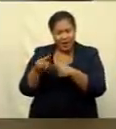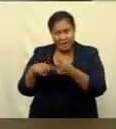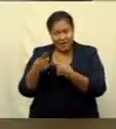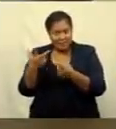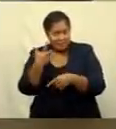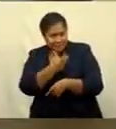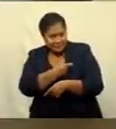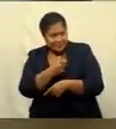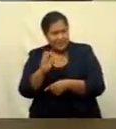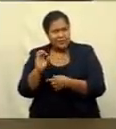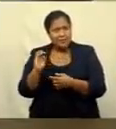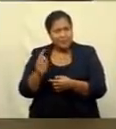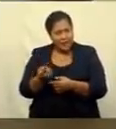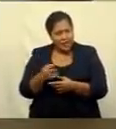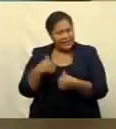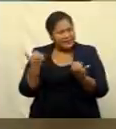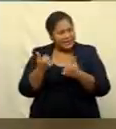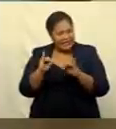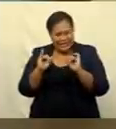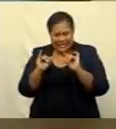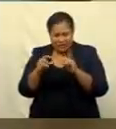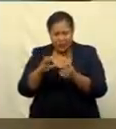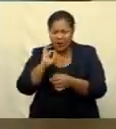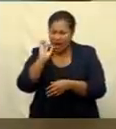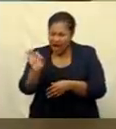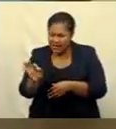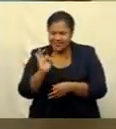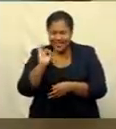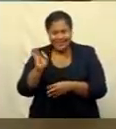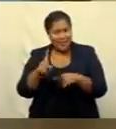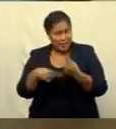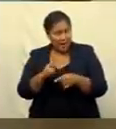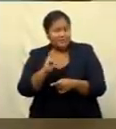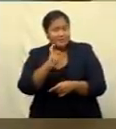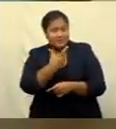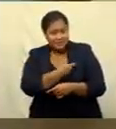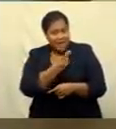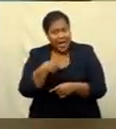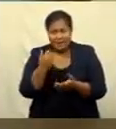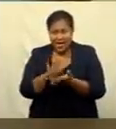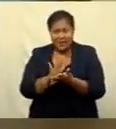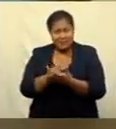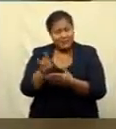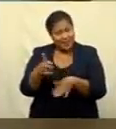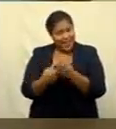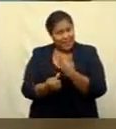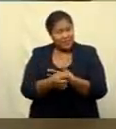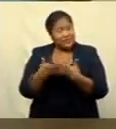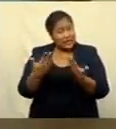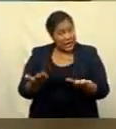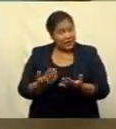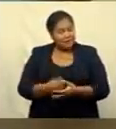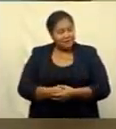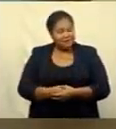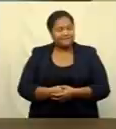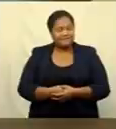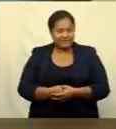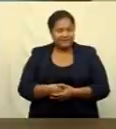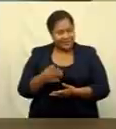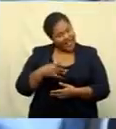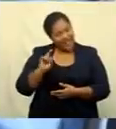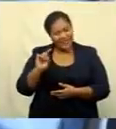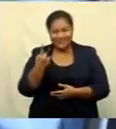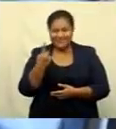and there were a lot of issues we asked about the vaccine. I am glad that happened, because now I have had my first